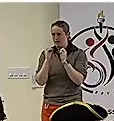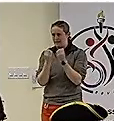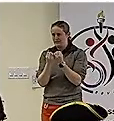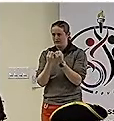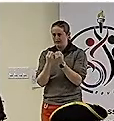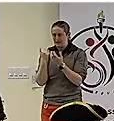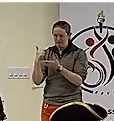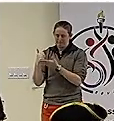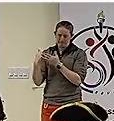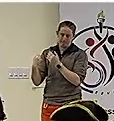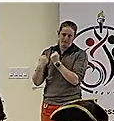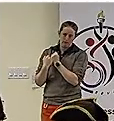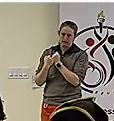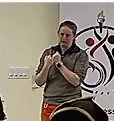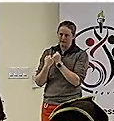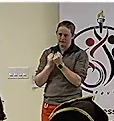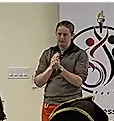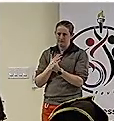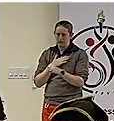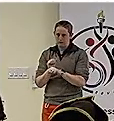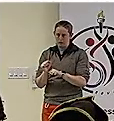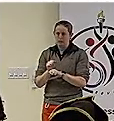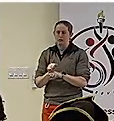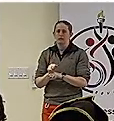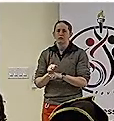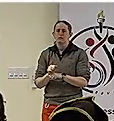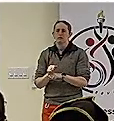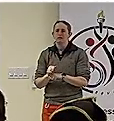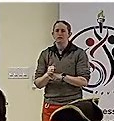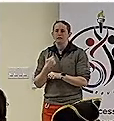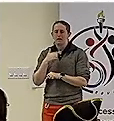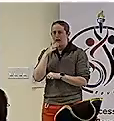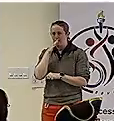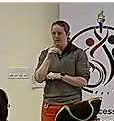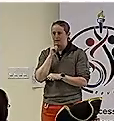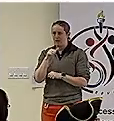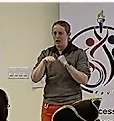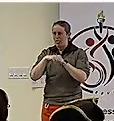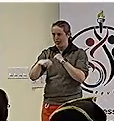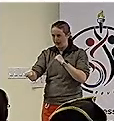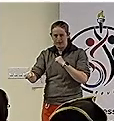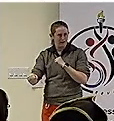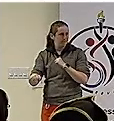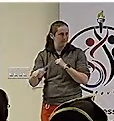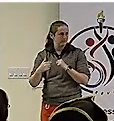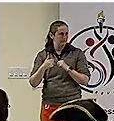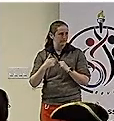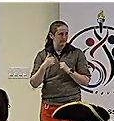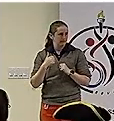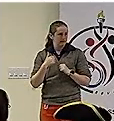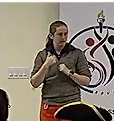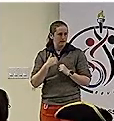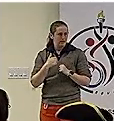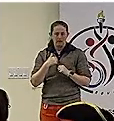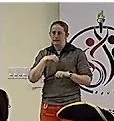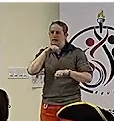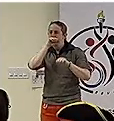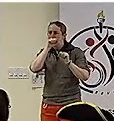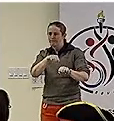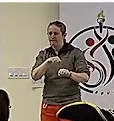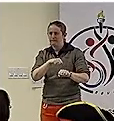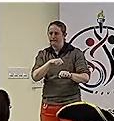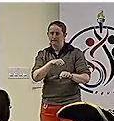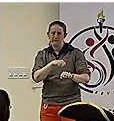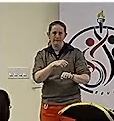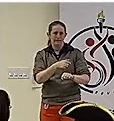that we're doing. I don't want to take too much more time, but love this, that you're carrying on